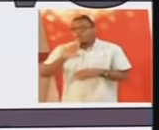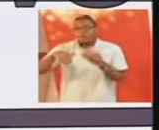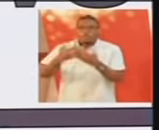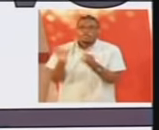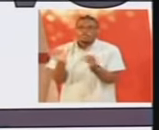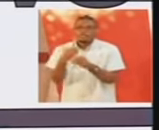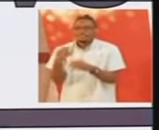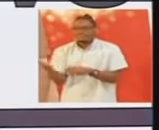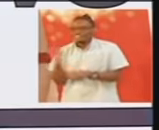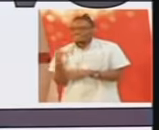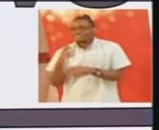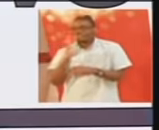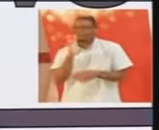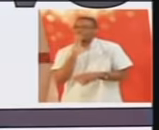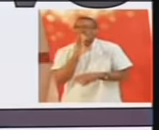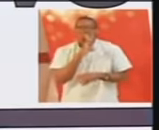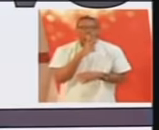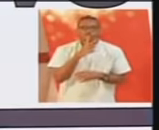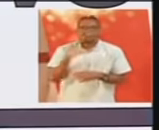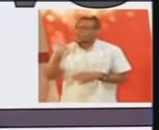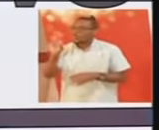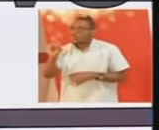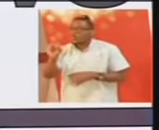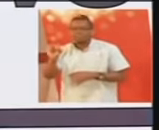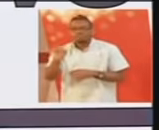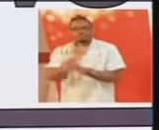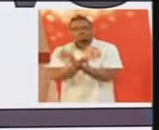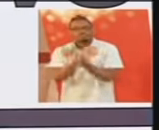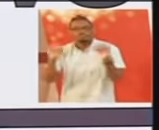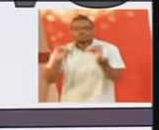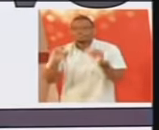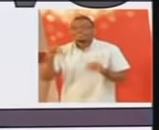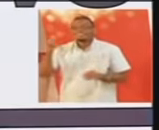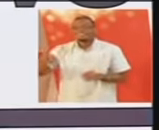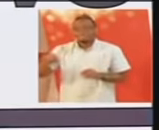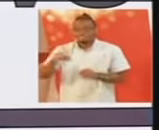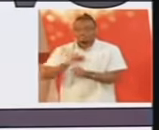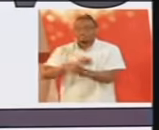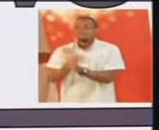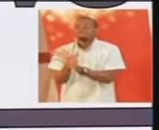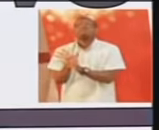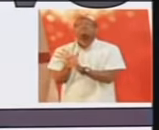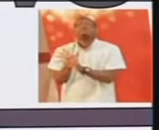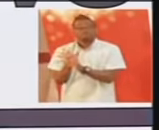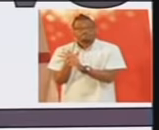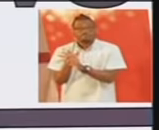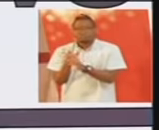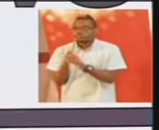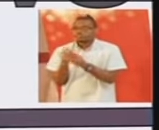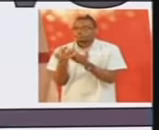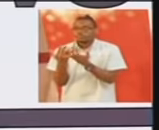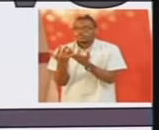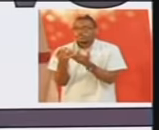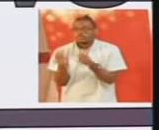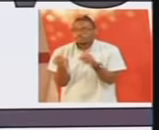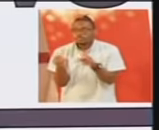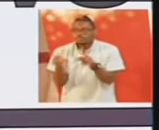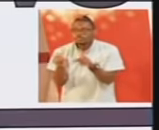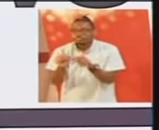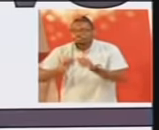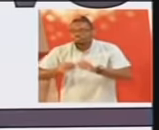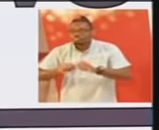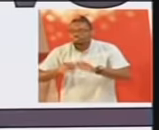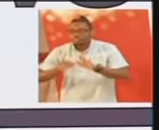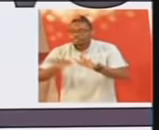anyway. No. This virus will take any window of opportunity to spread and